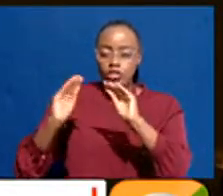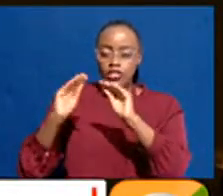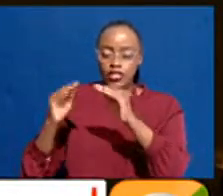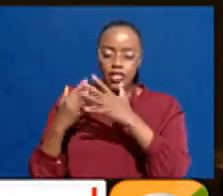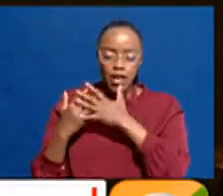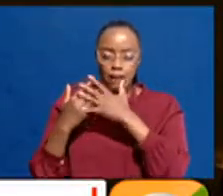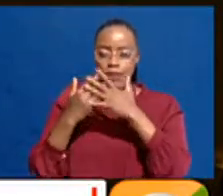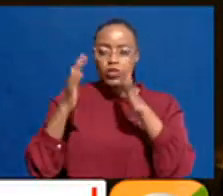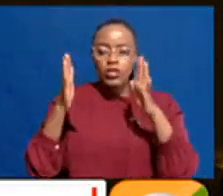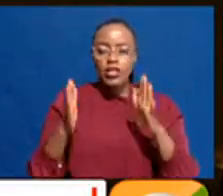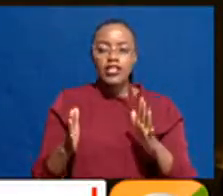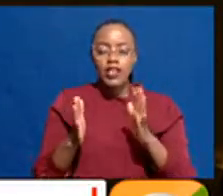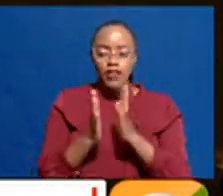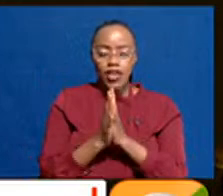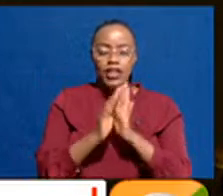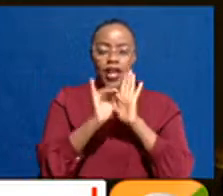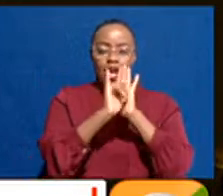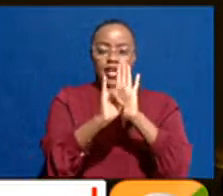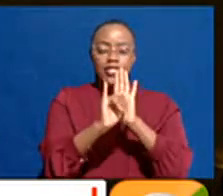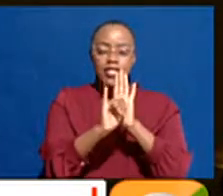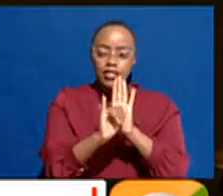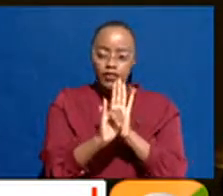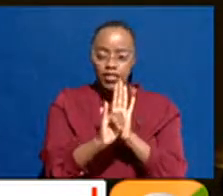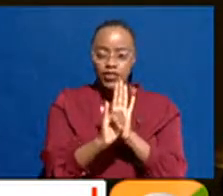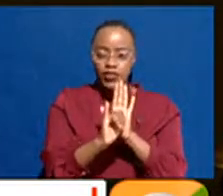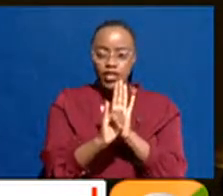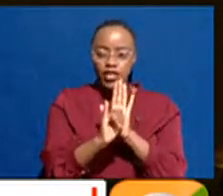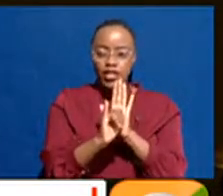prisoners and